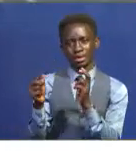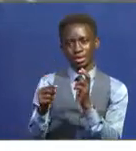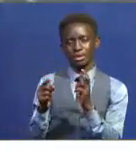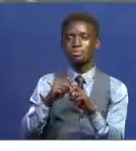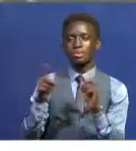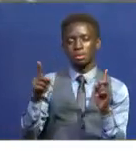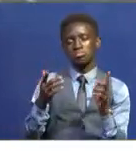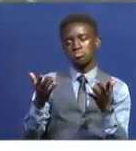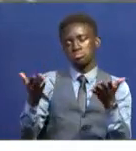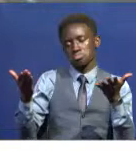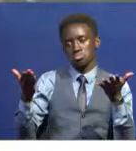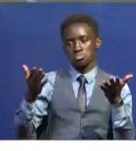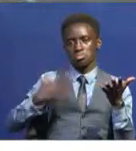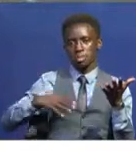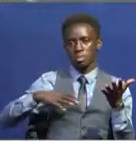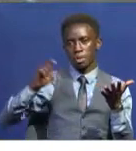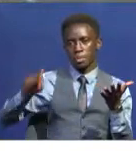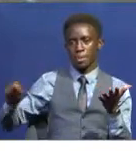have to pay tax anyway.